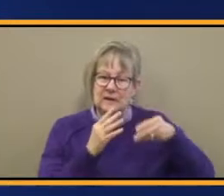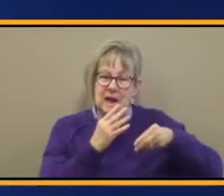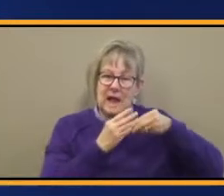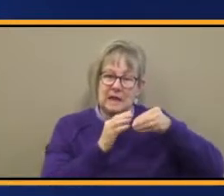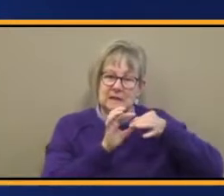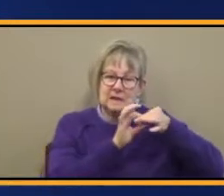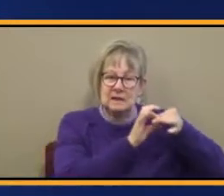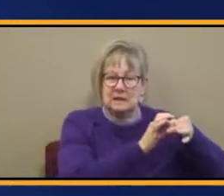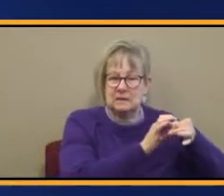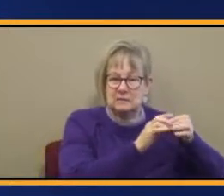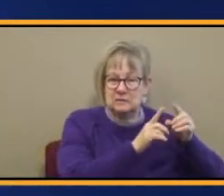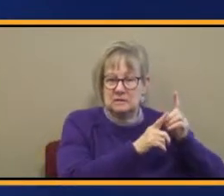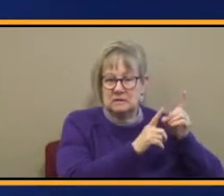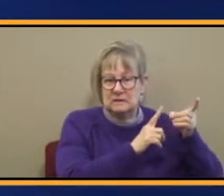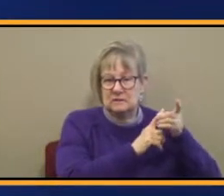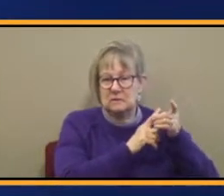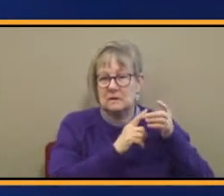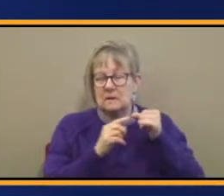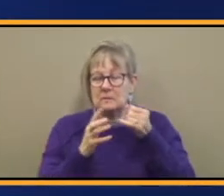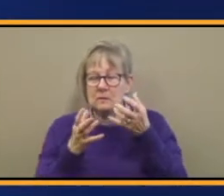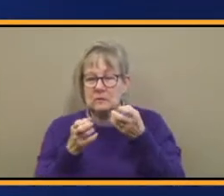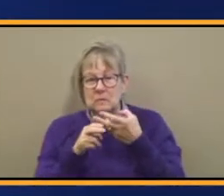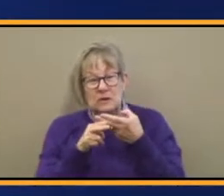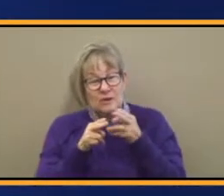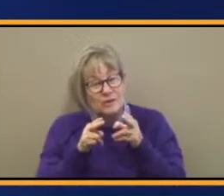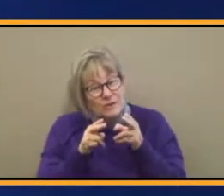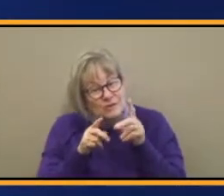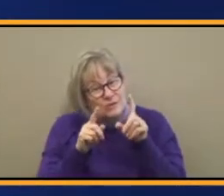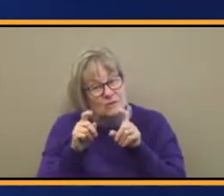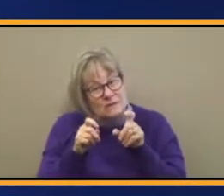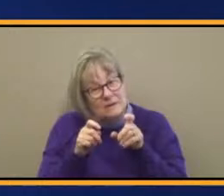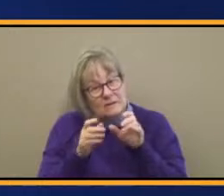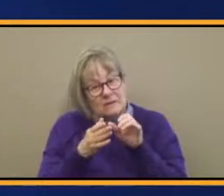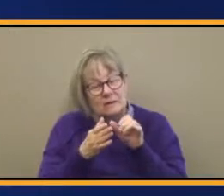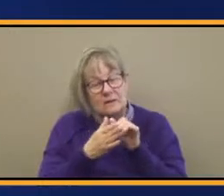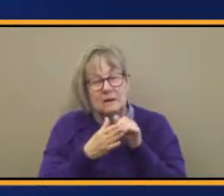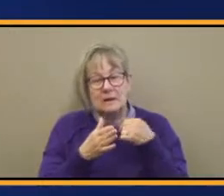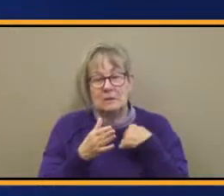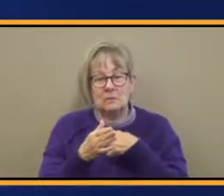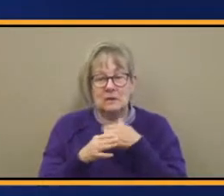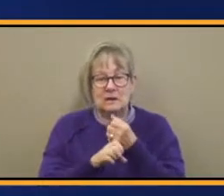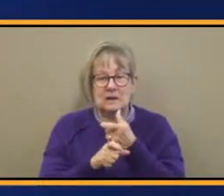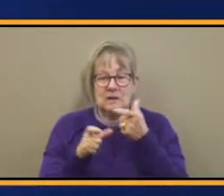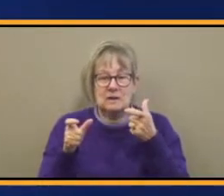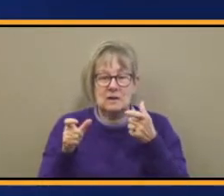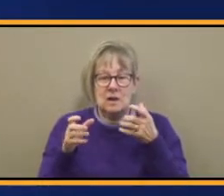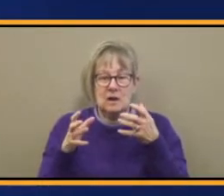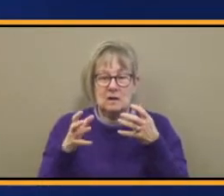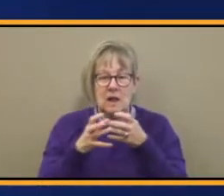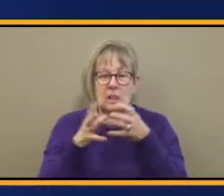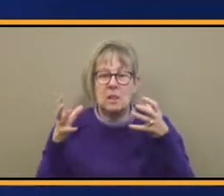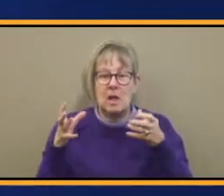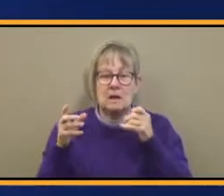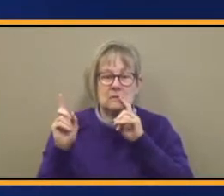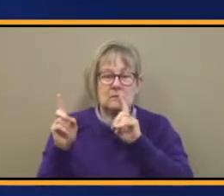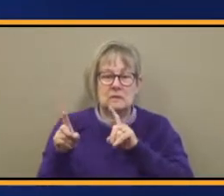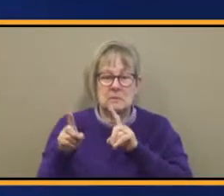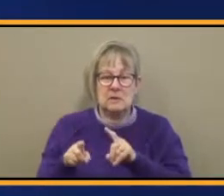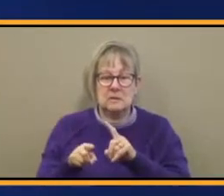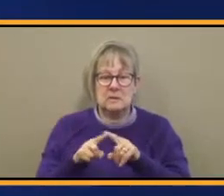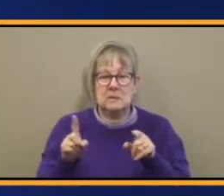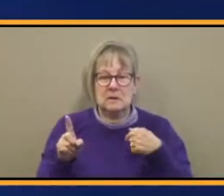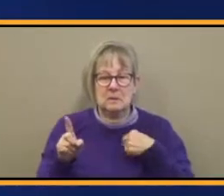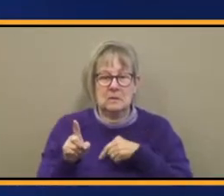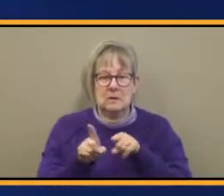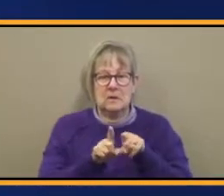link as well. As you know, we want it to be a short survey so that we get a large number of responses. But we're also adding, and